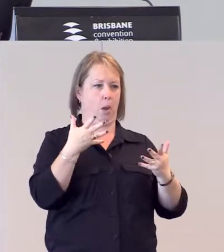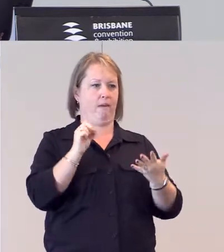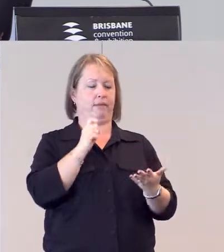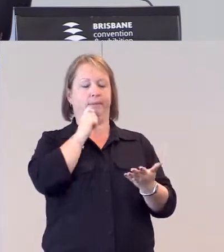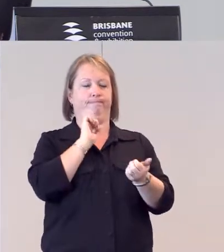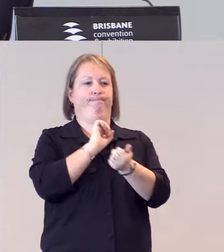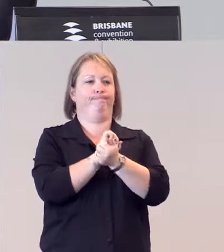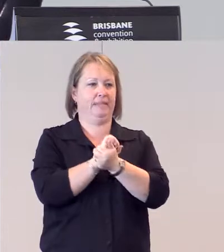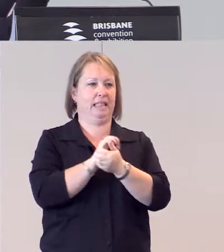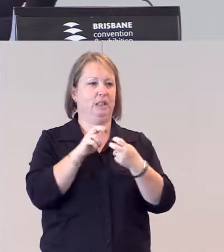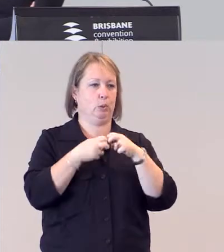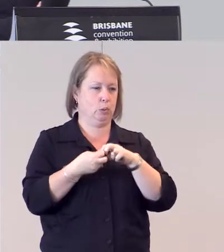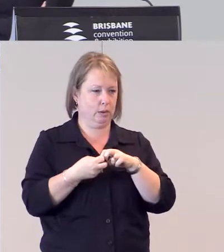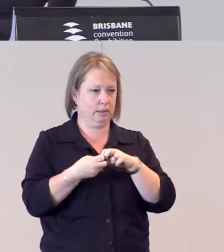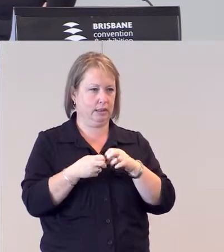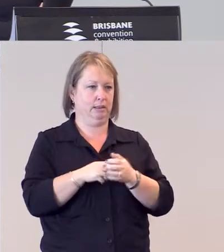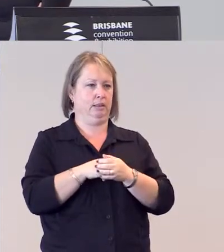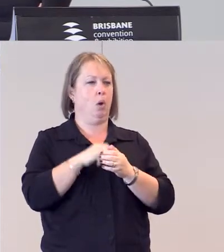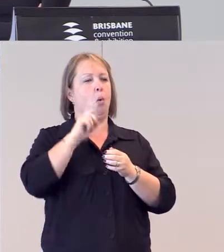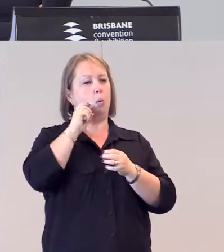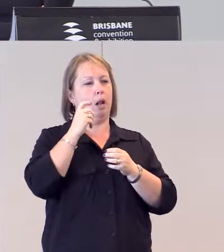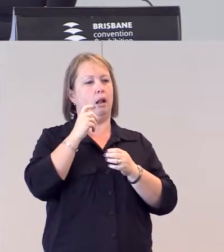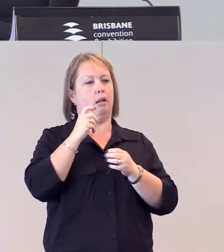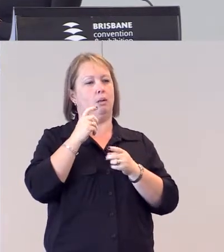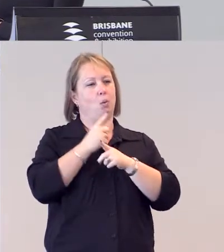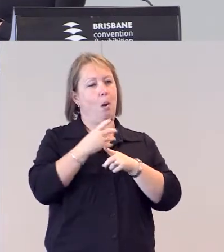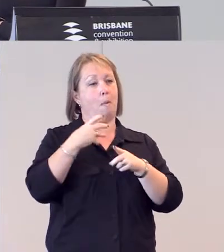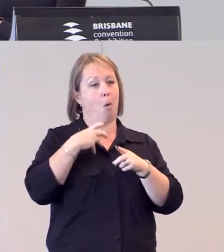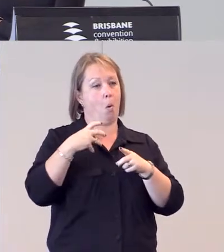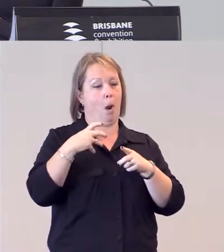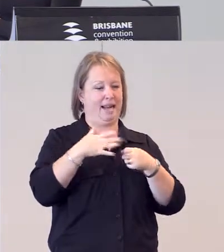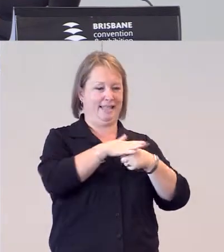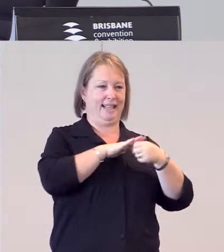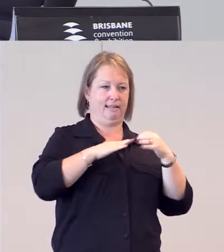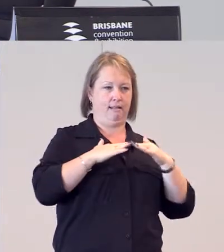issues, and we'll talk a bit more about this at a sector level.